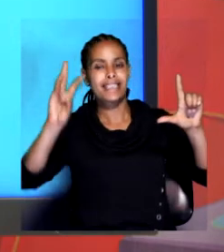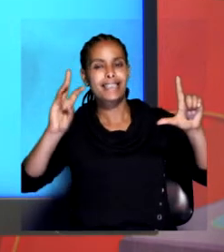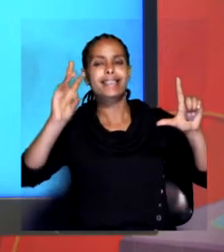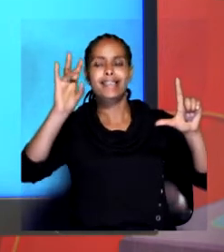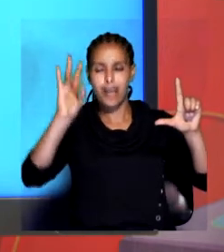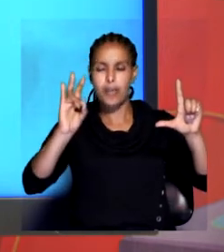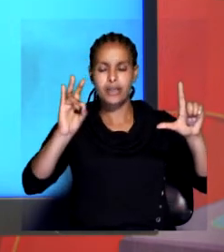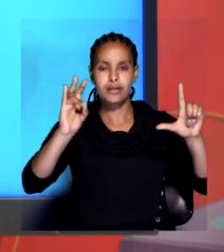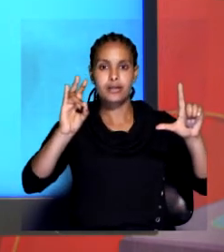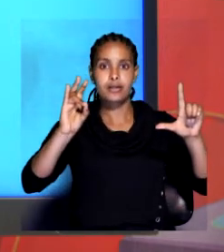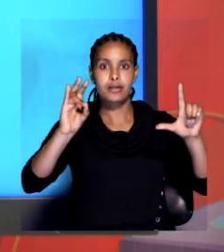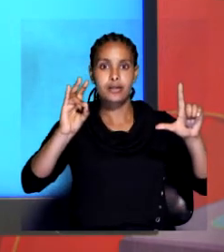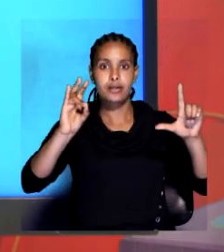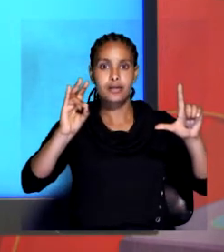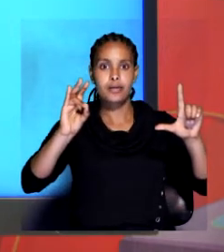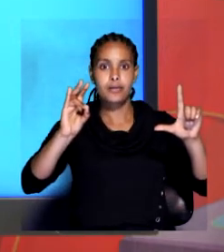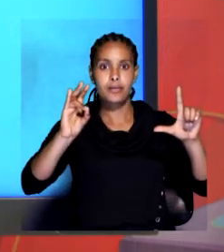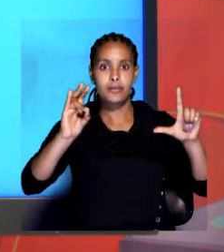4, 6, 7. You see?